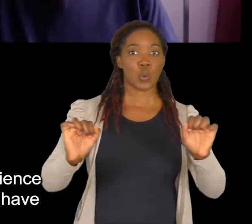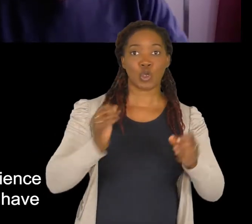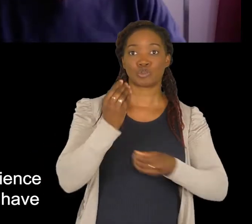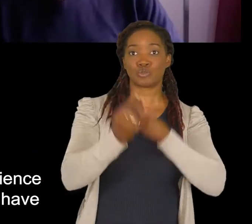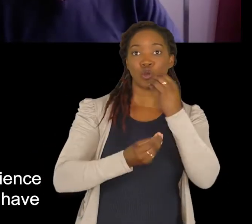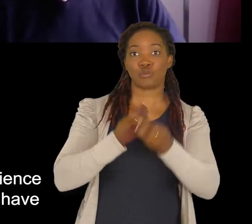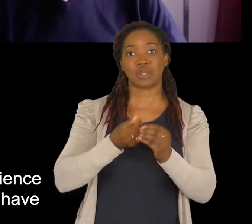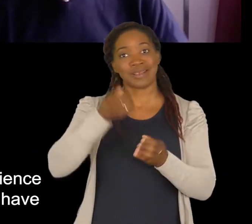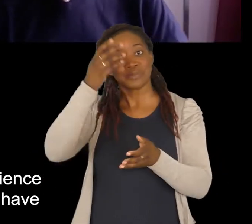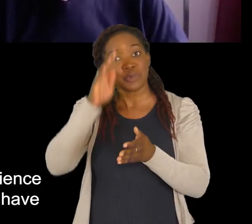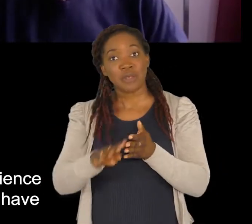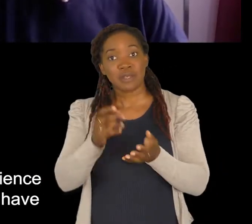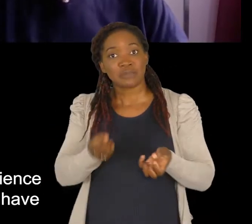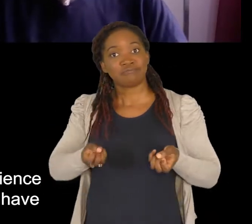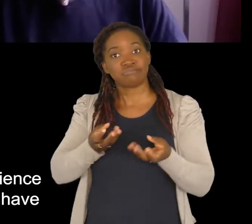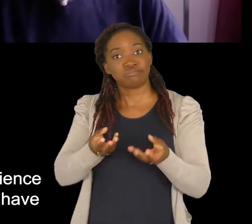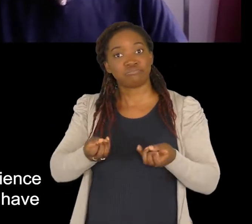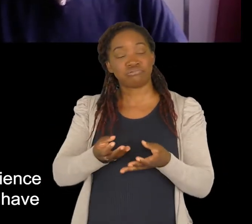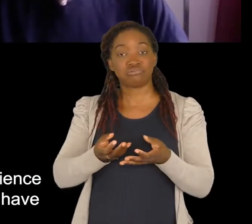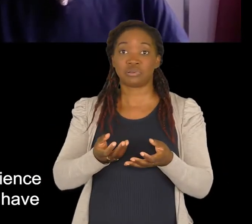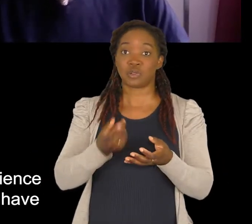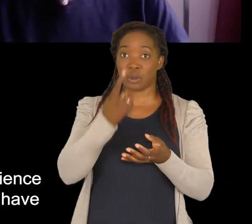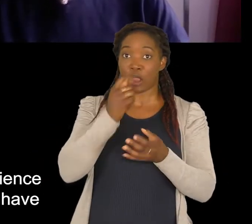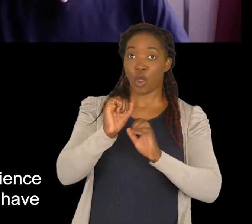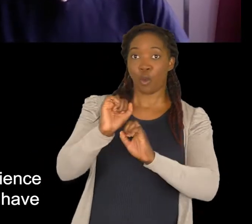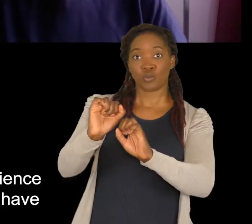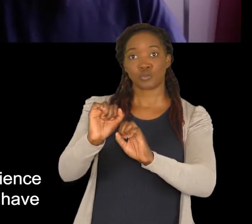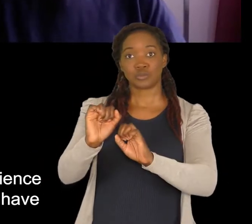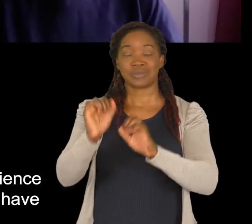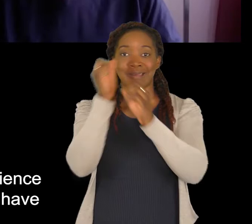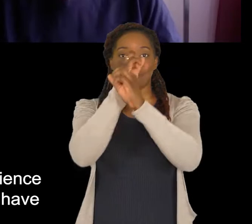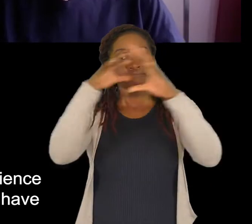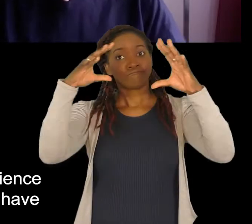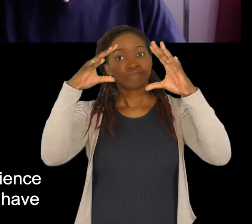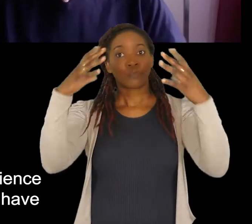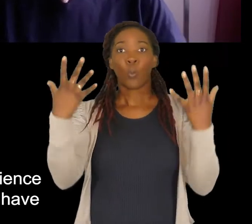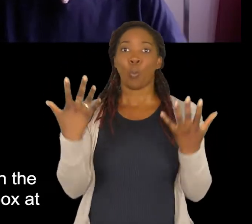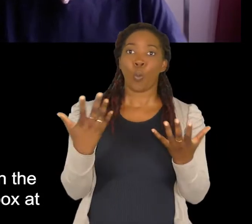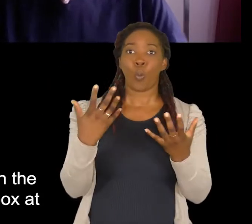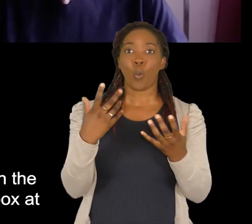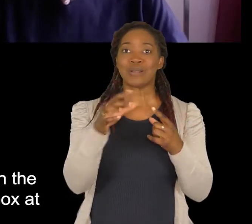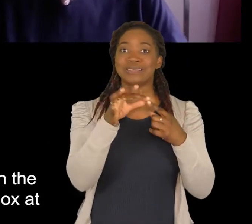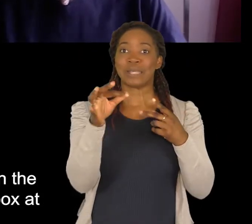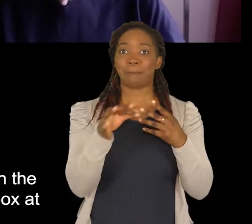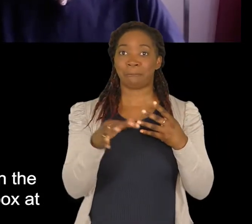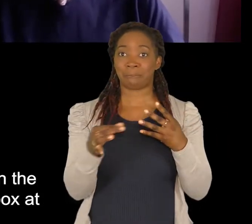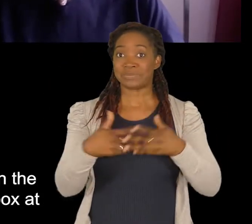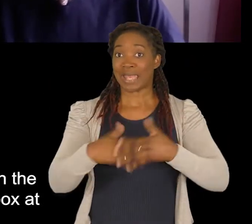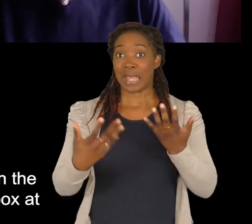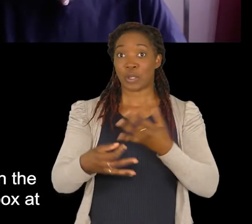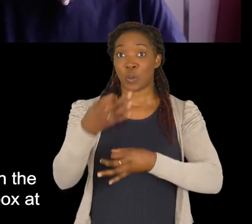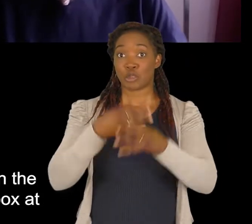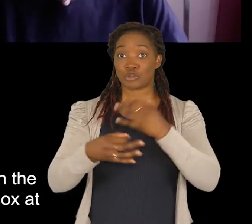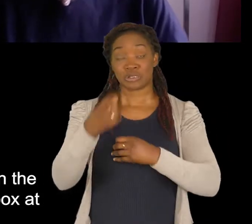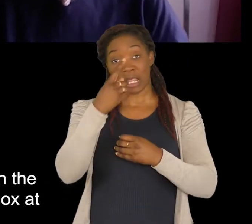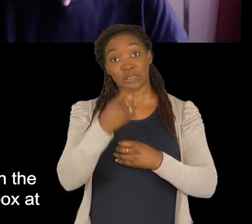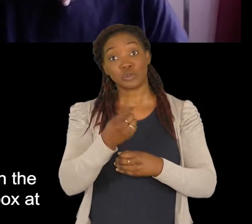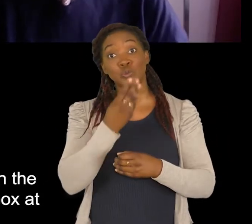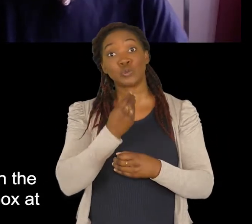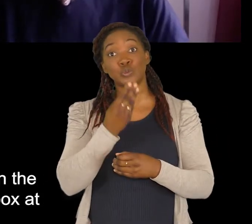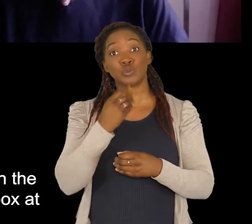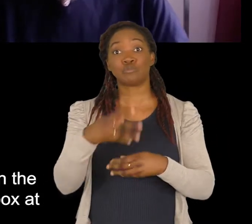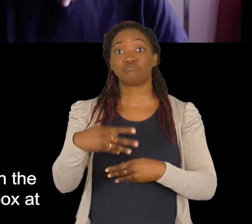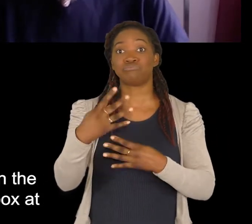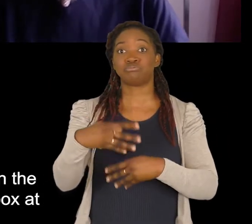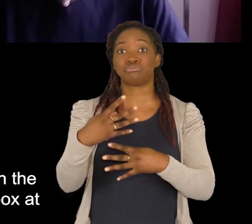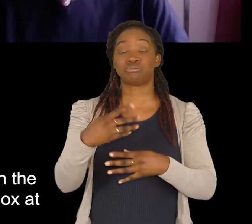own stories, your own experience, maybe your own insights and your own tips. If you've got any questions, please feel free to pop them